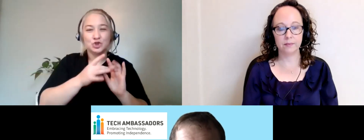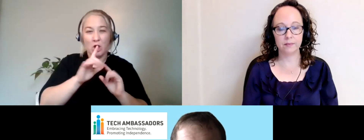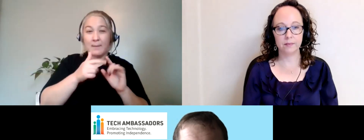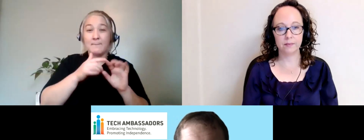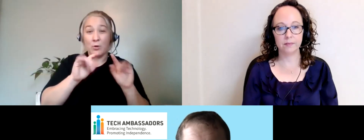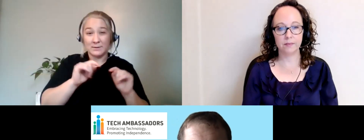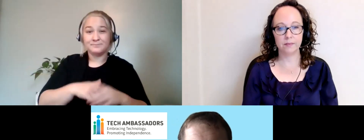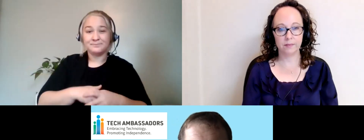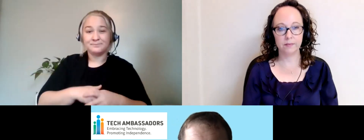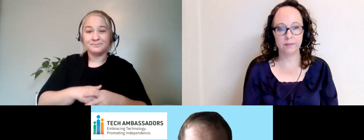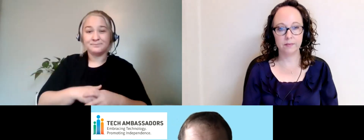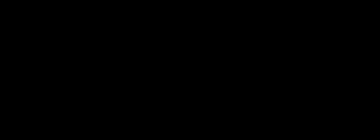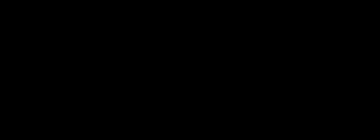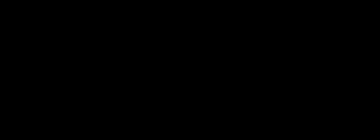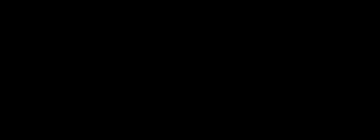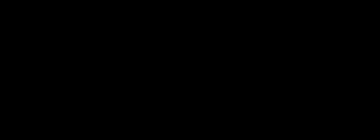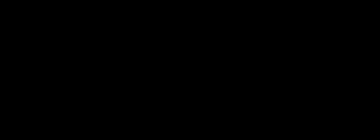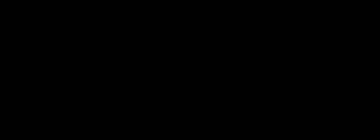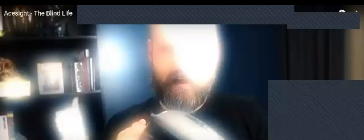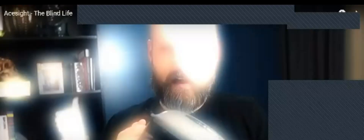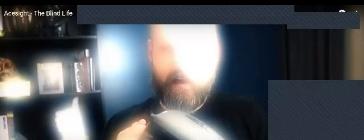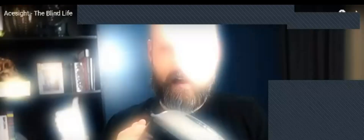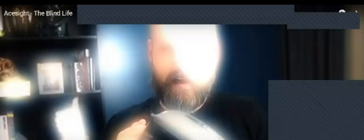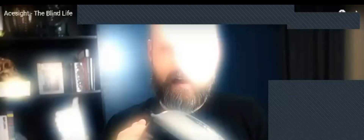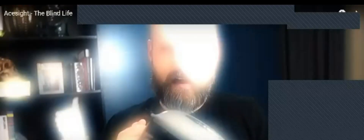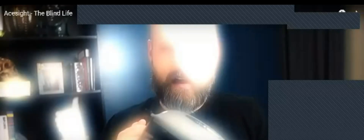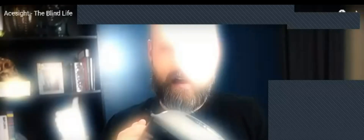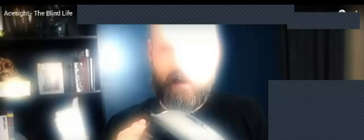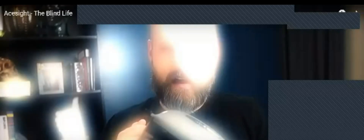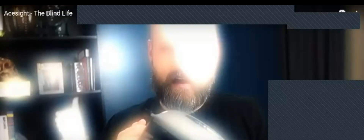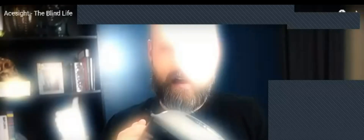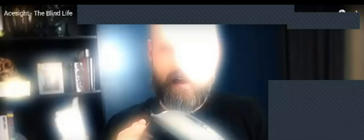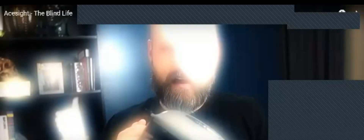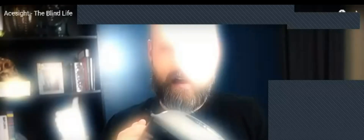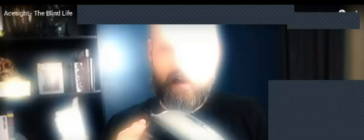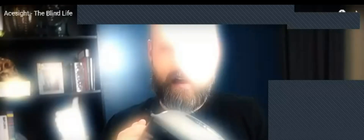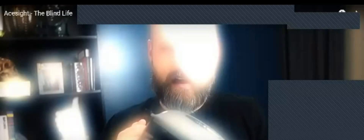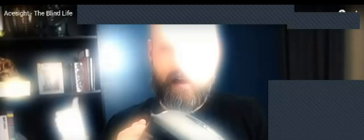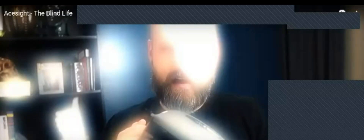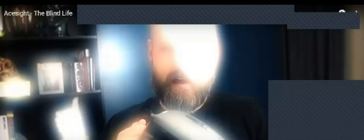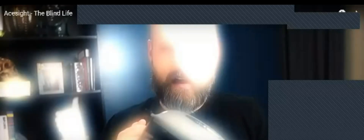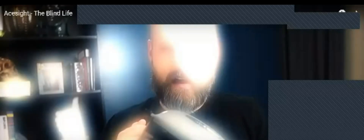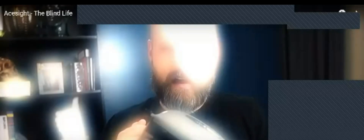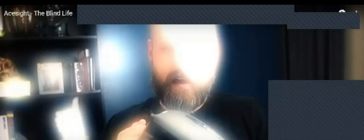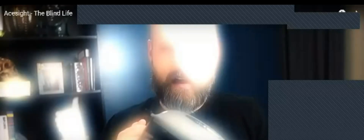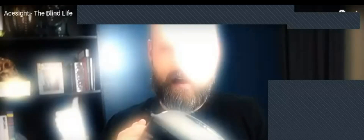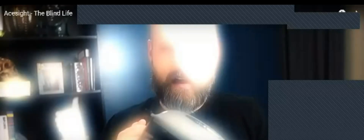it. All right. Here we go. And we're just going to start this.